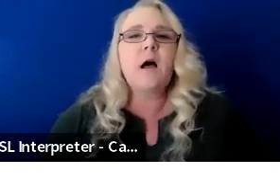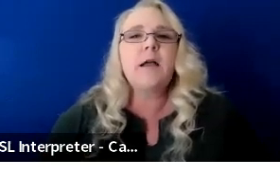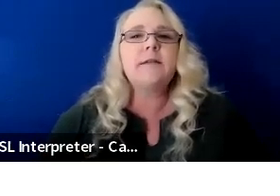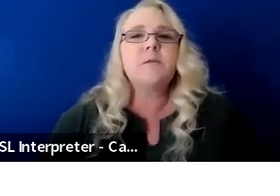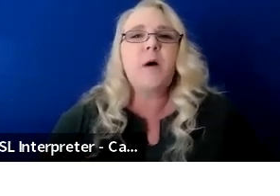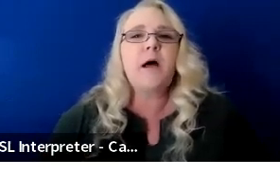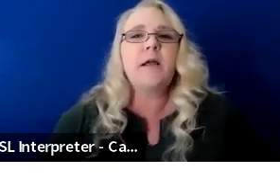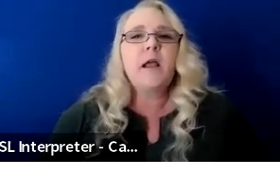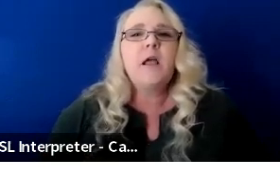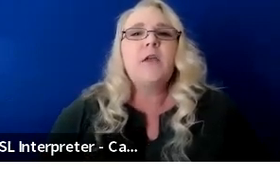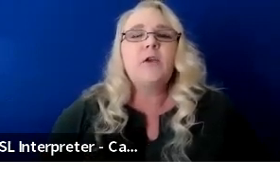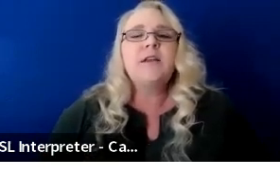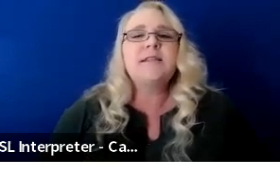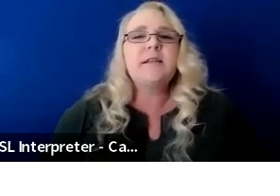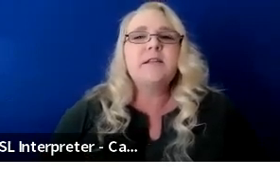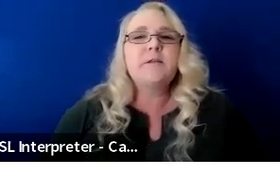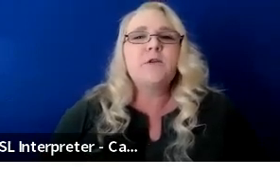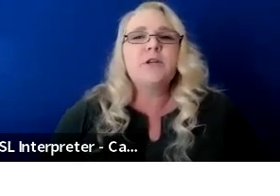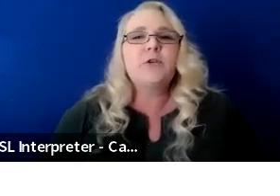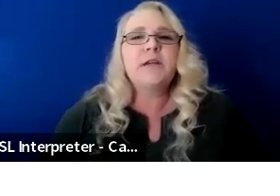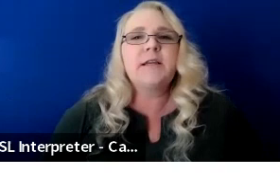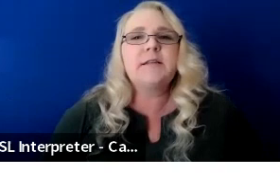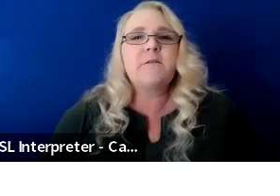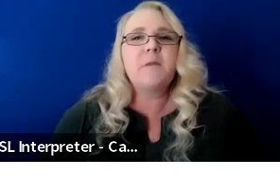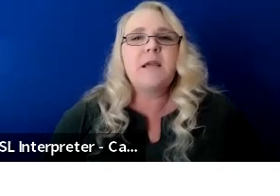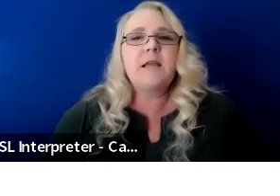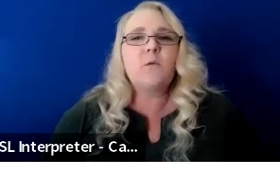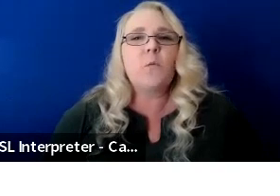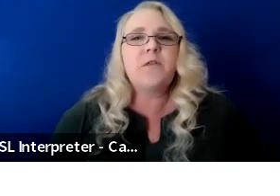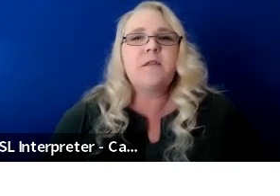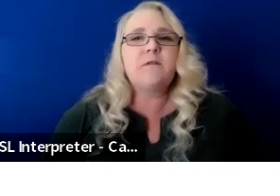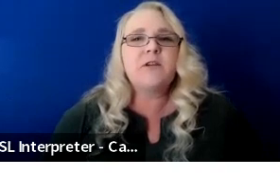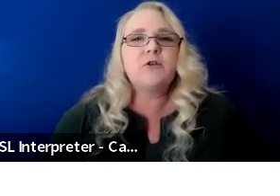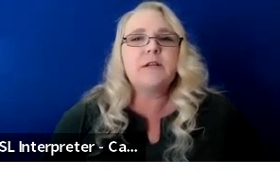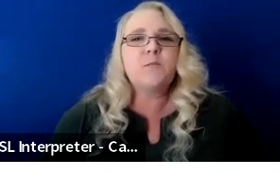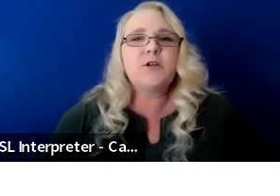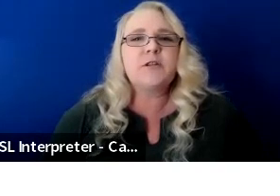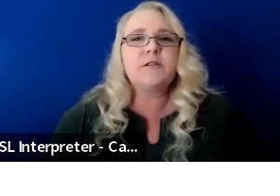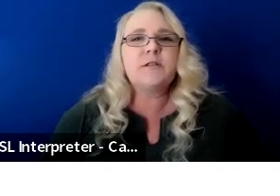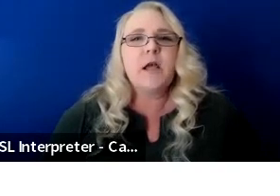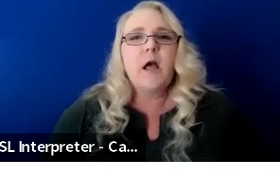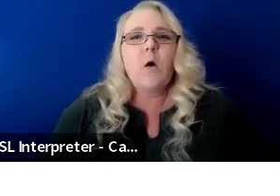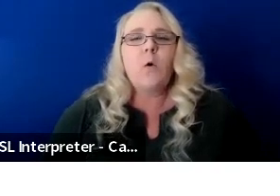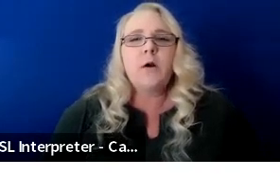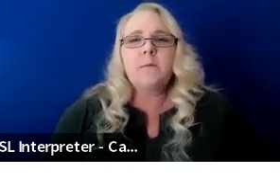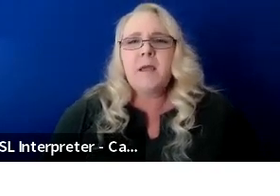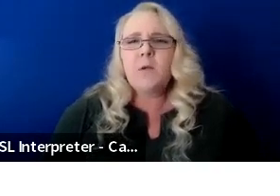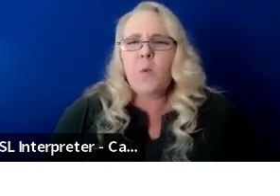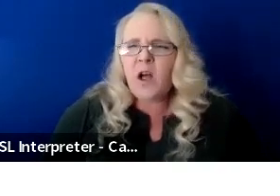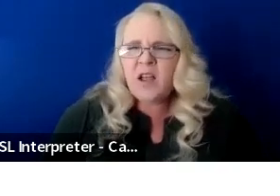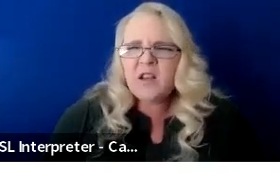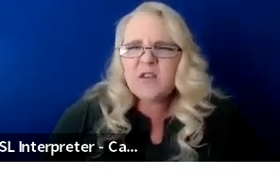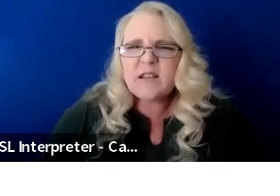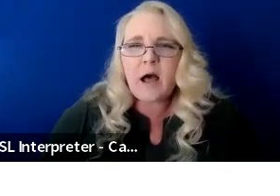same signs, but you can see the different degrees of meaning within the facial expressions. Or